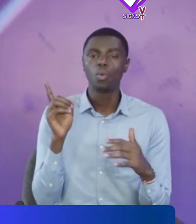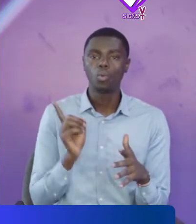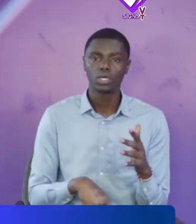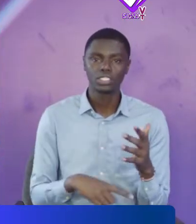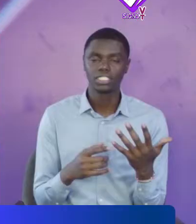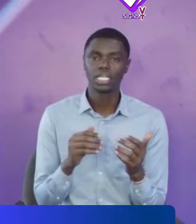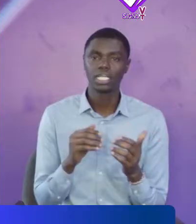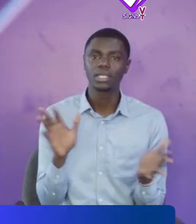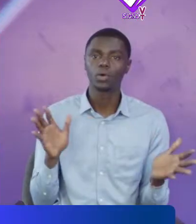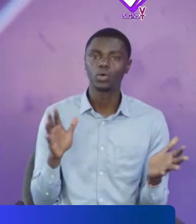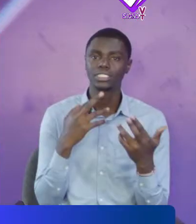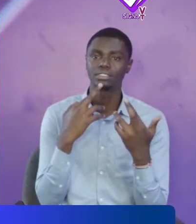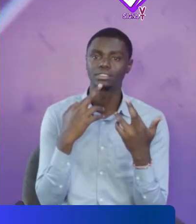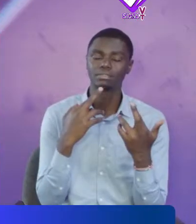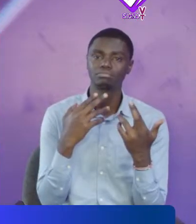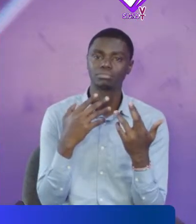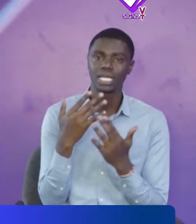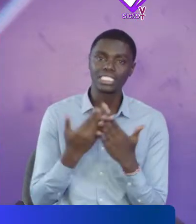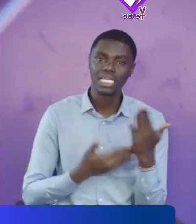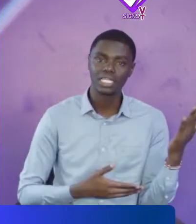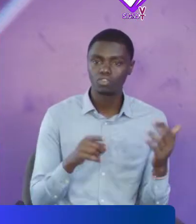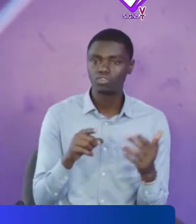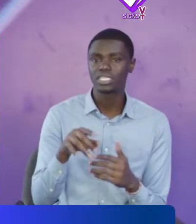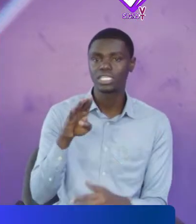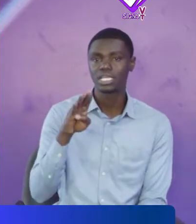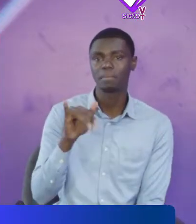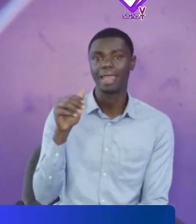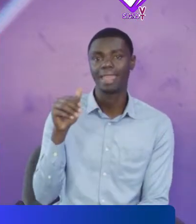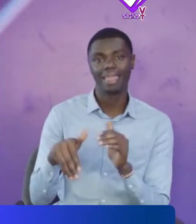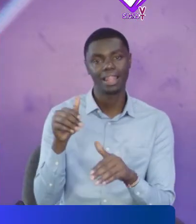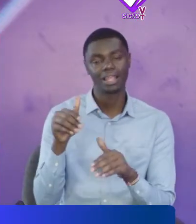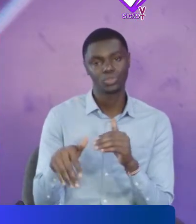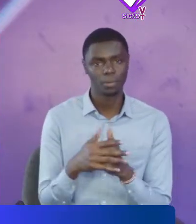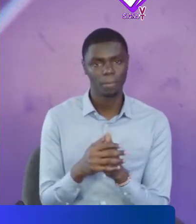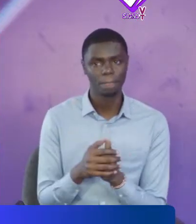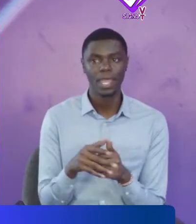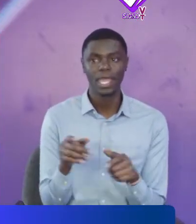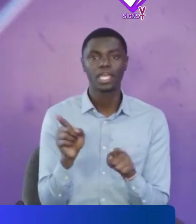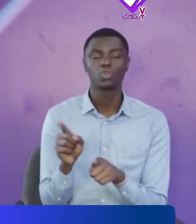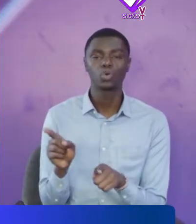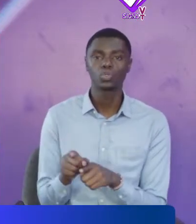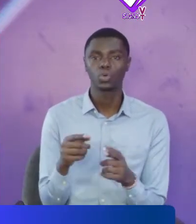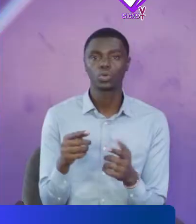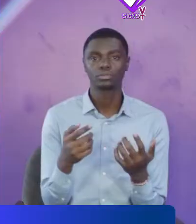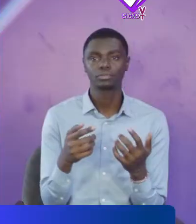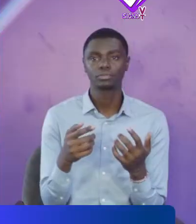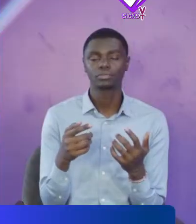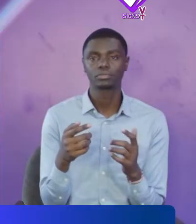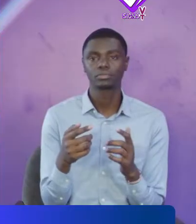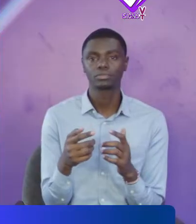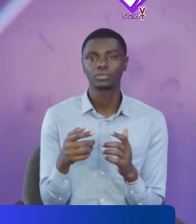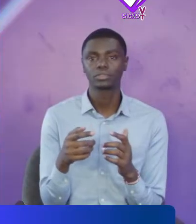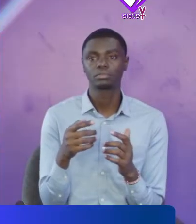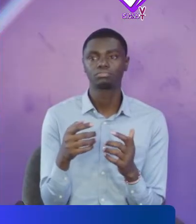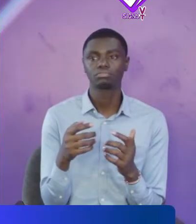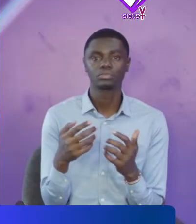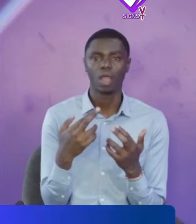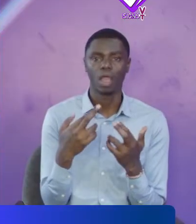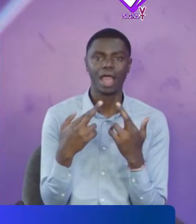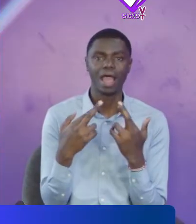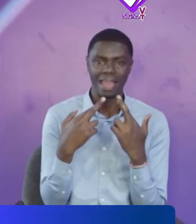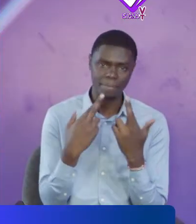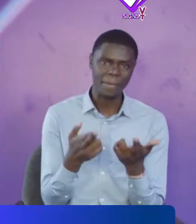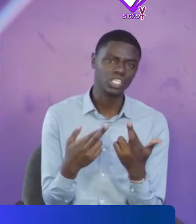likelihood outcomes of these by-elections and their consequences? I know you've touched a little bit about them, but what